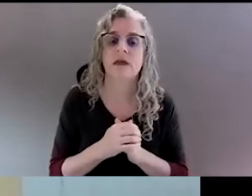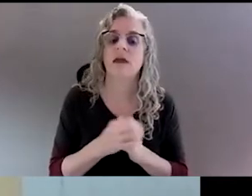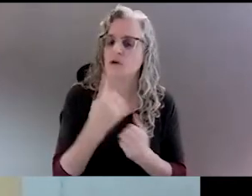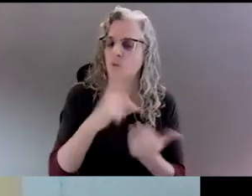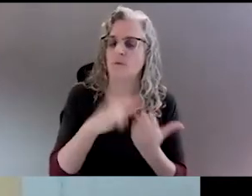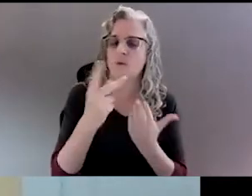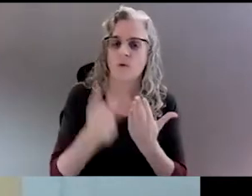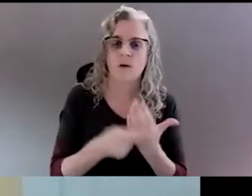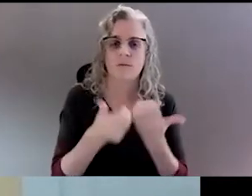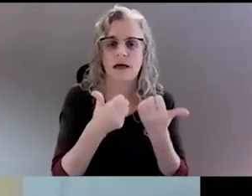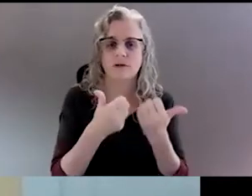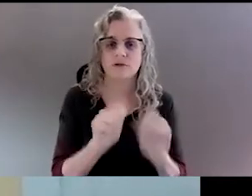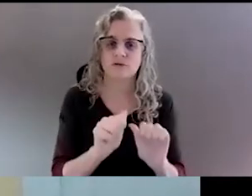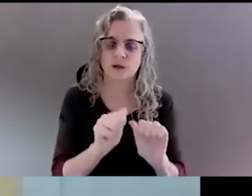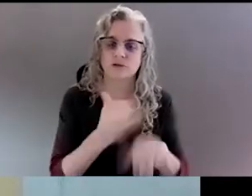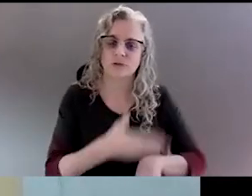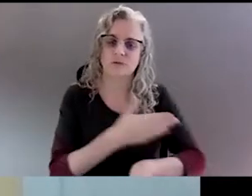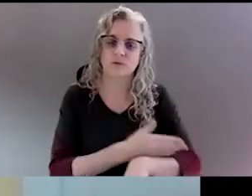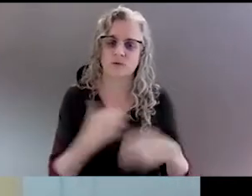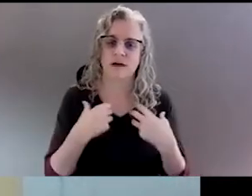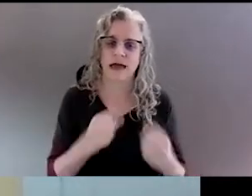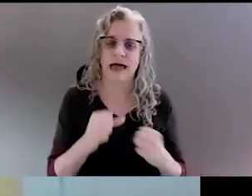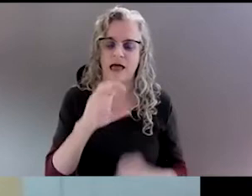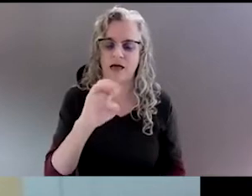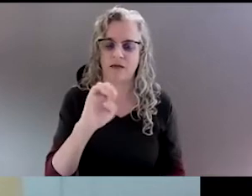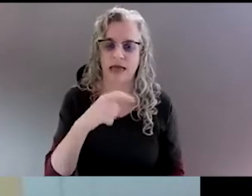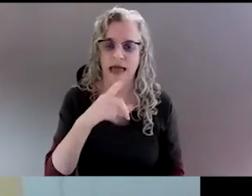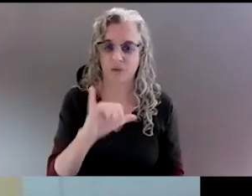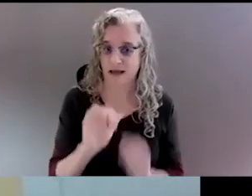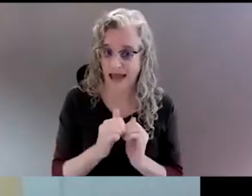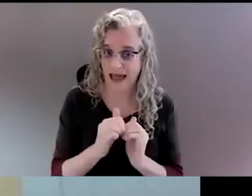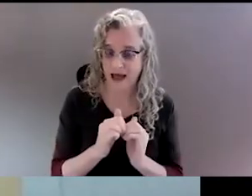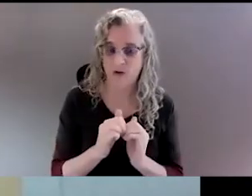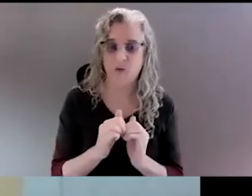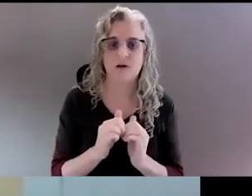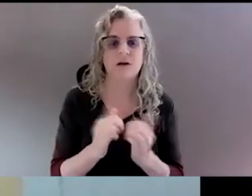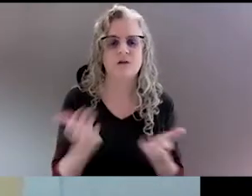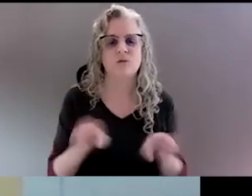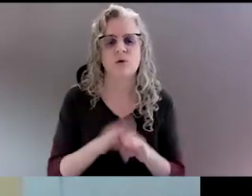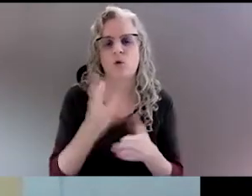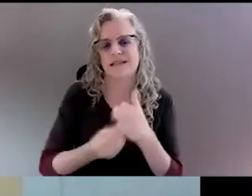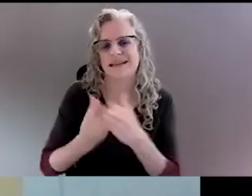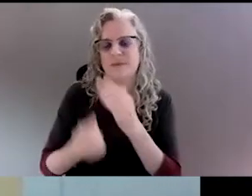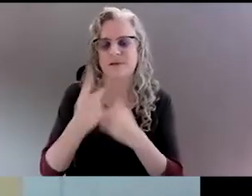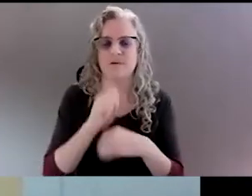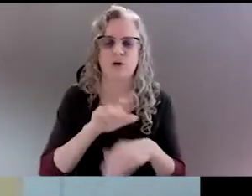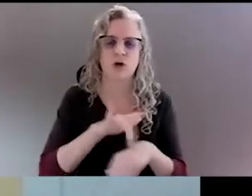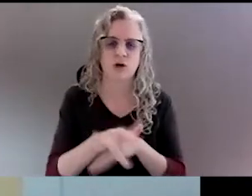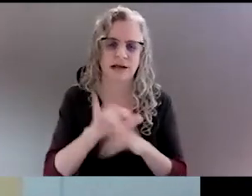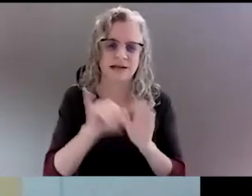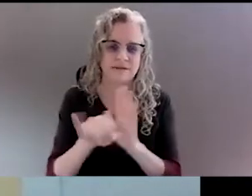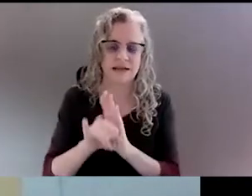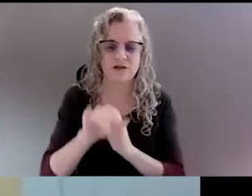equity by working to close disparities in early identification of developmental disabilities by improving